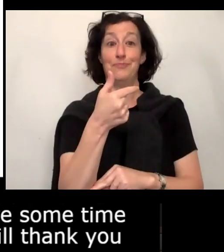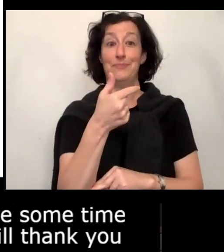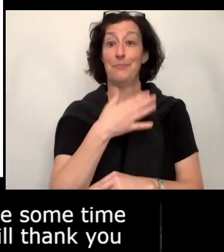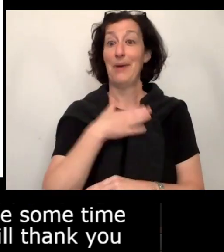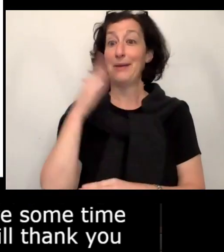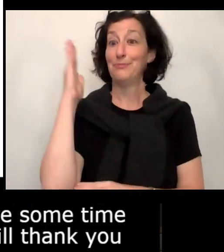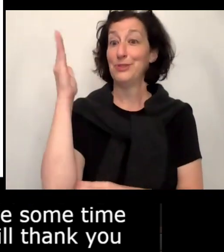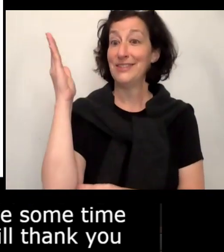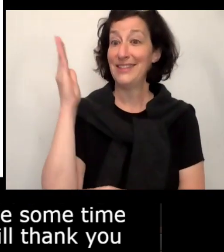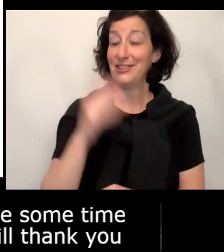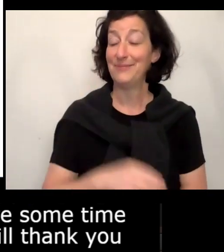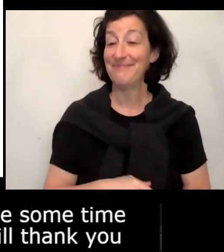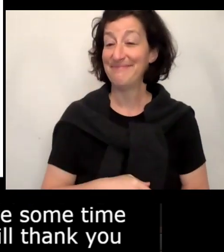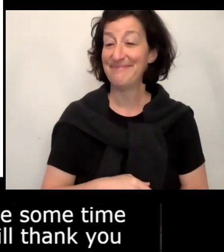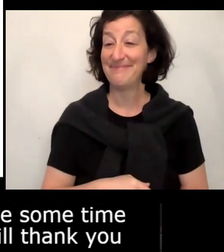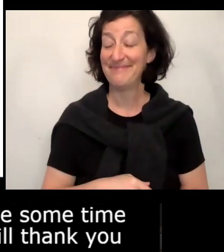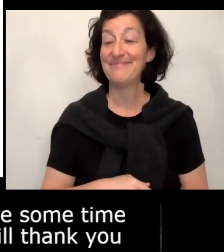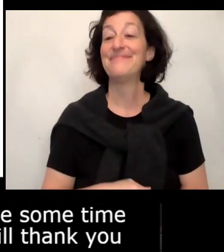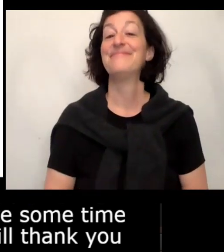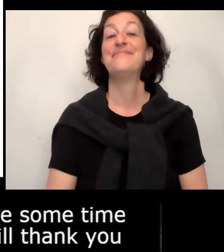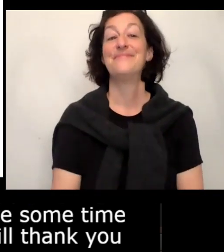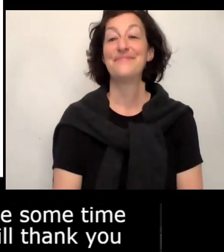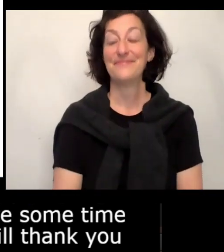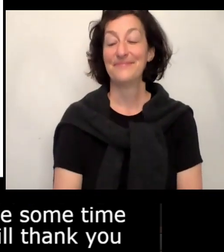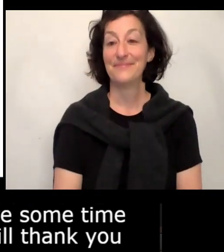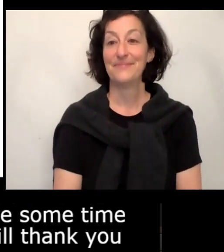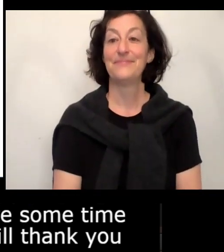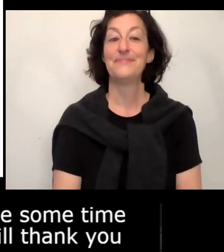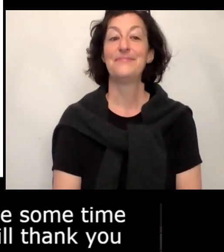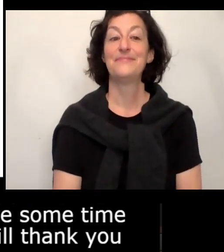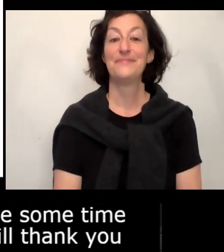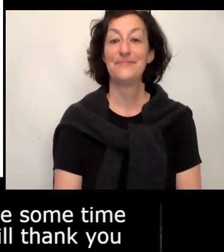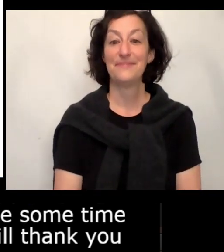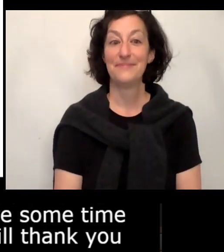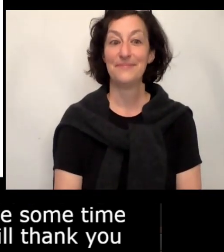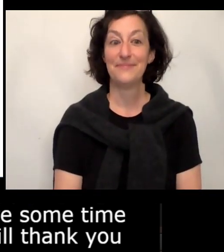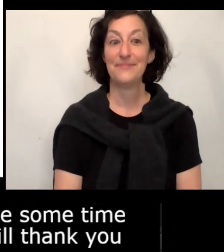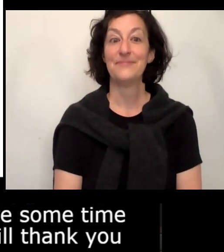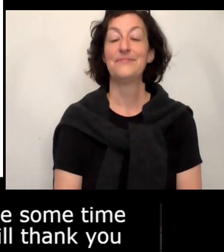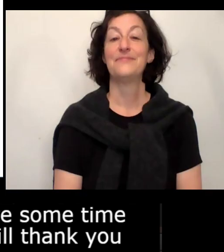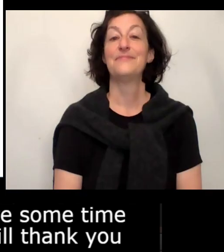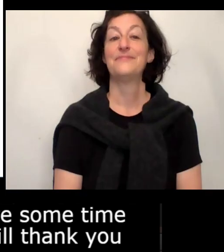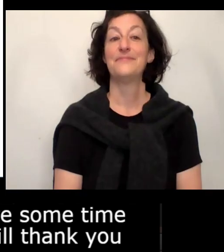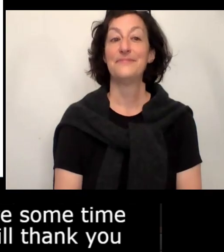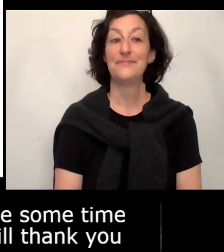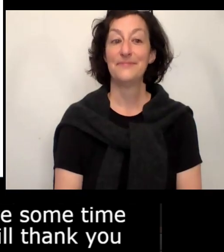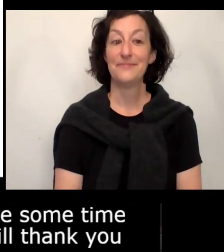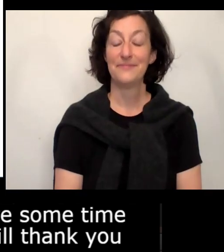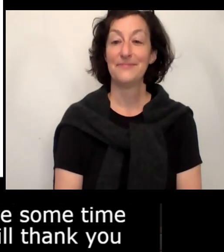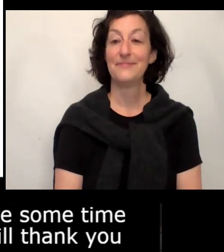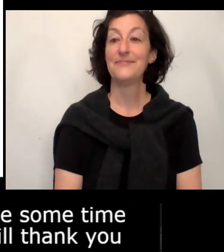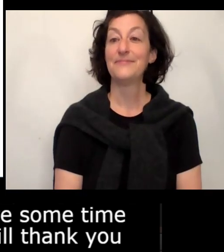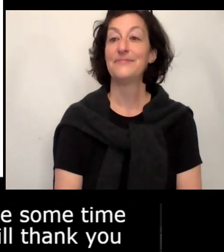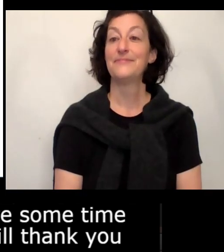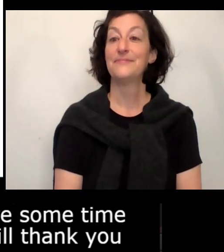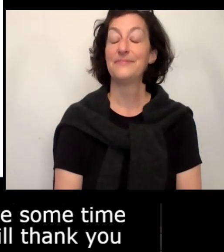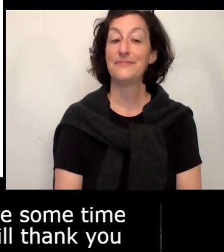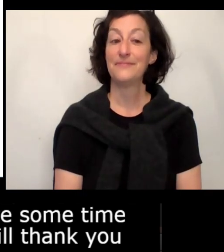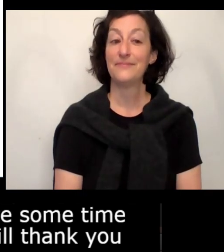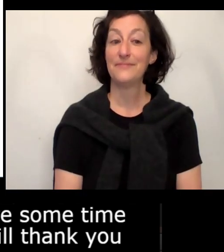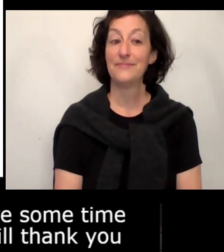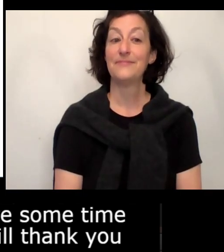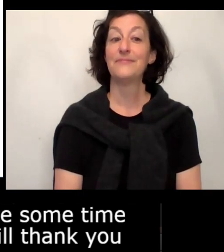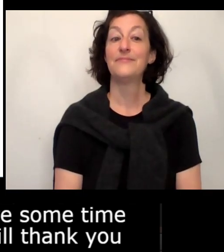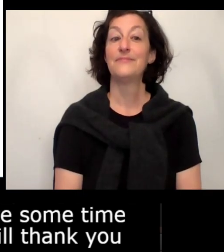listening or being interpreted through